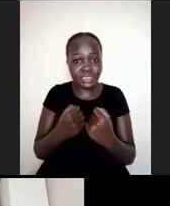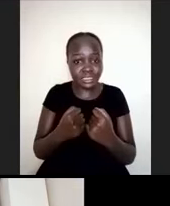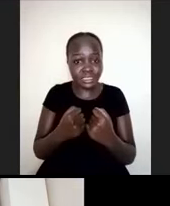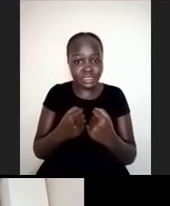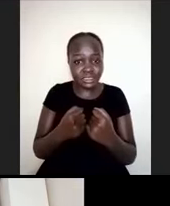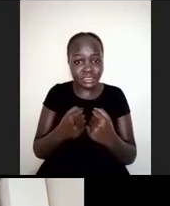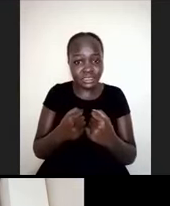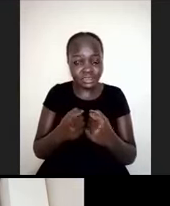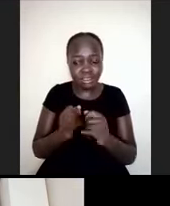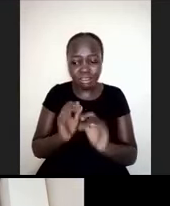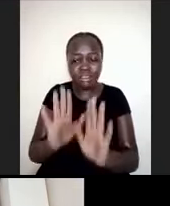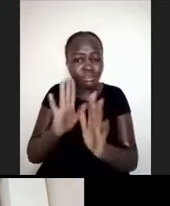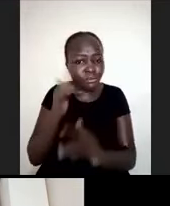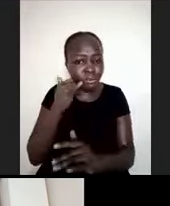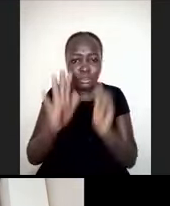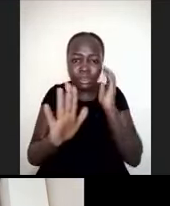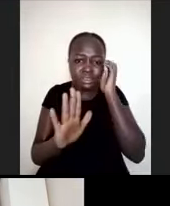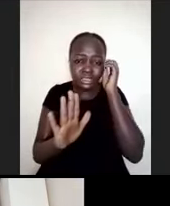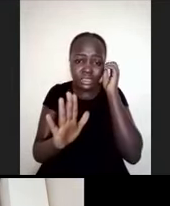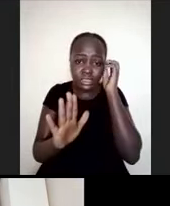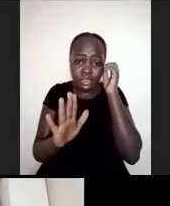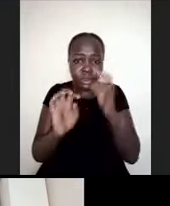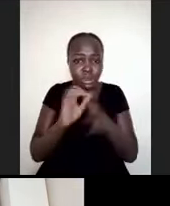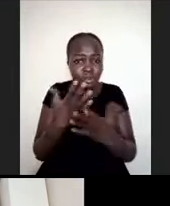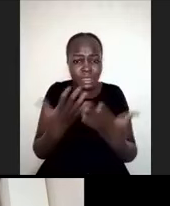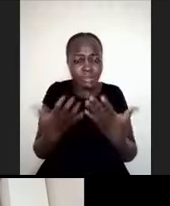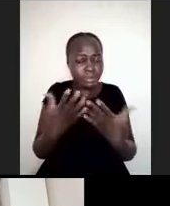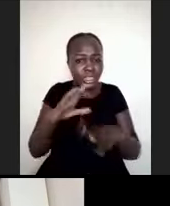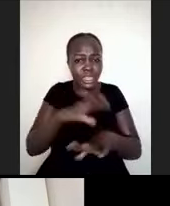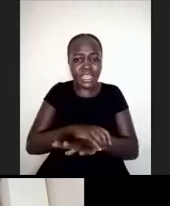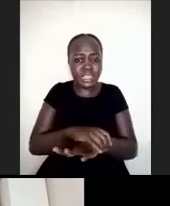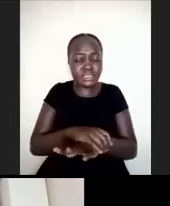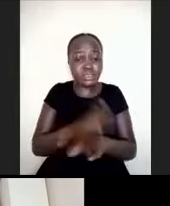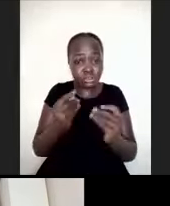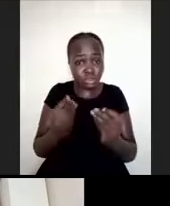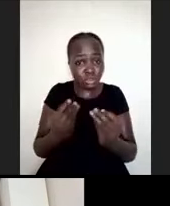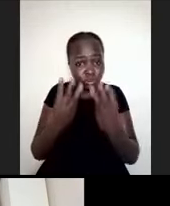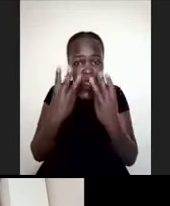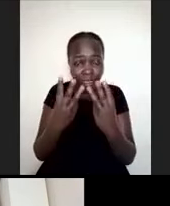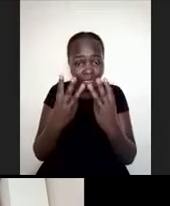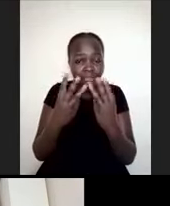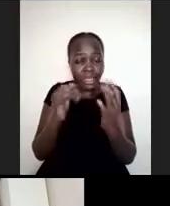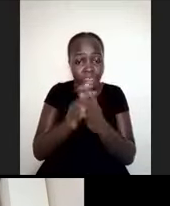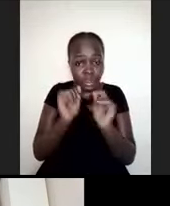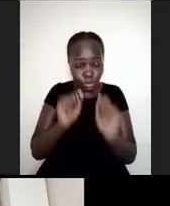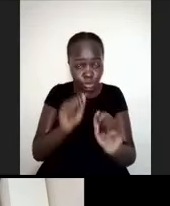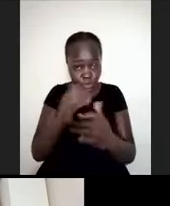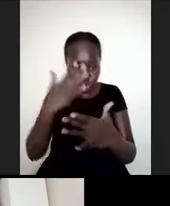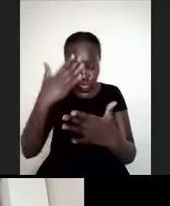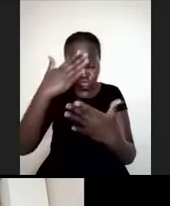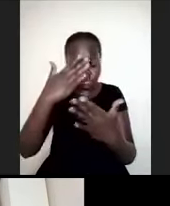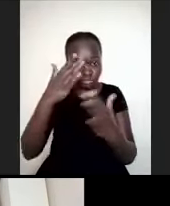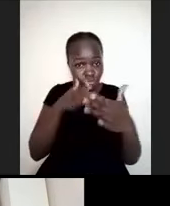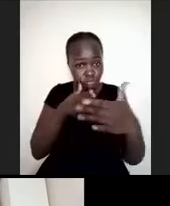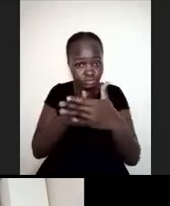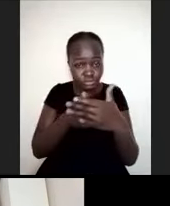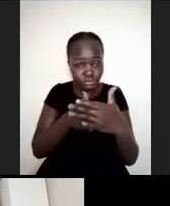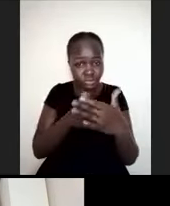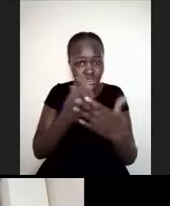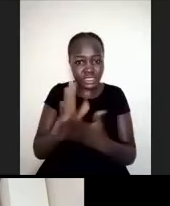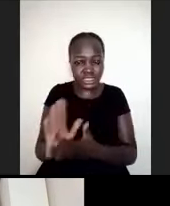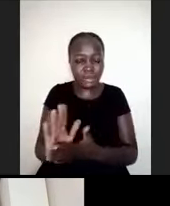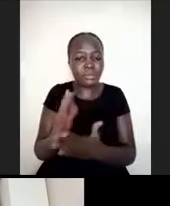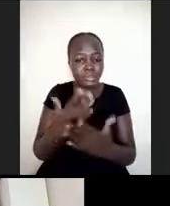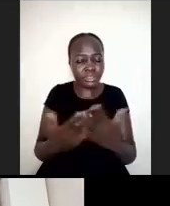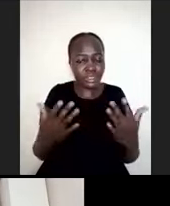your smartphone, or just get the softwares that can block certain sites from coming into